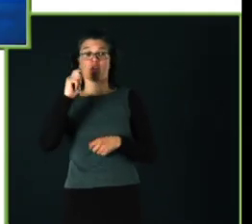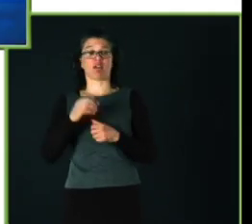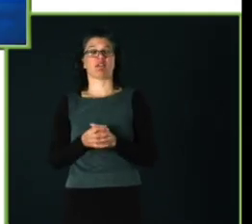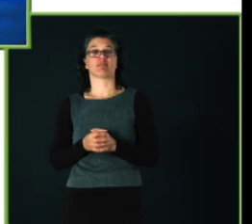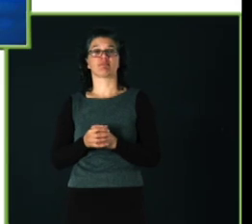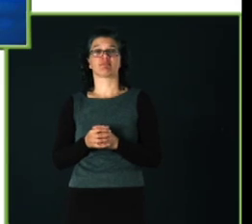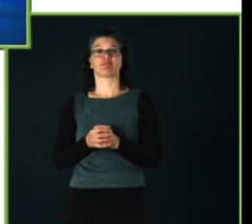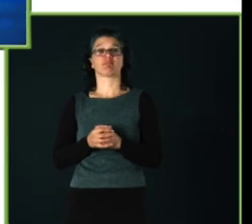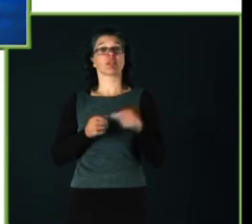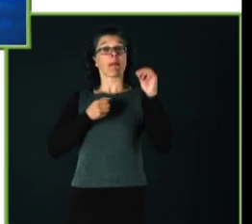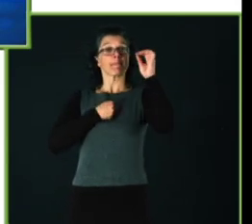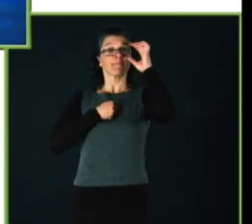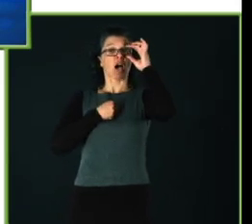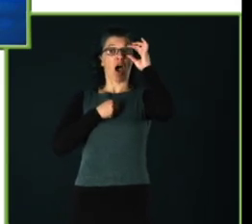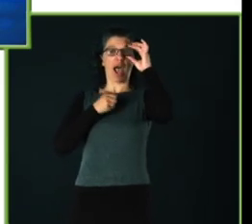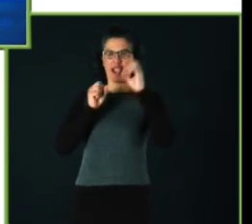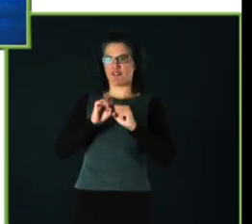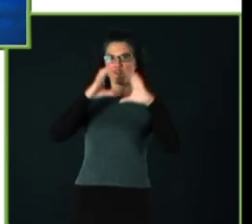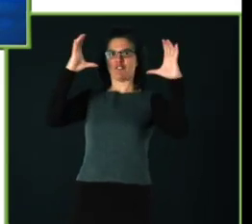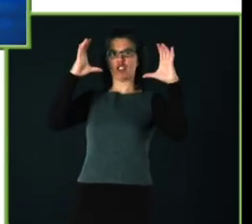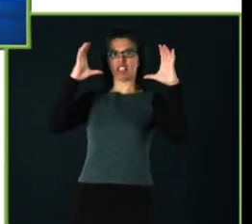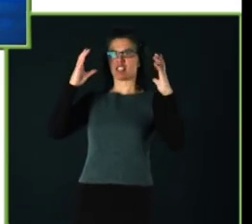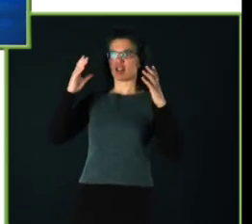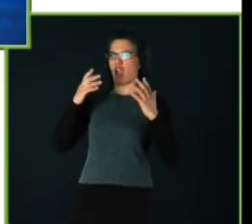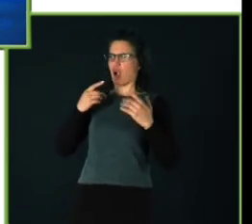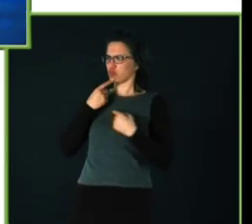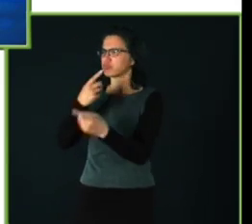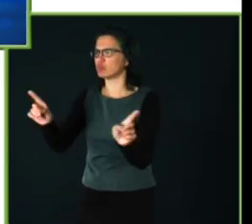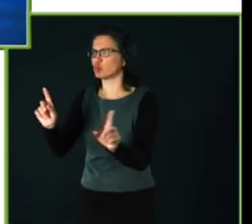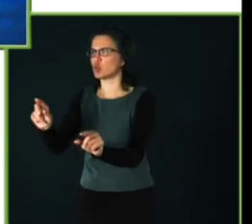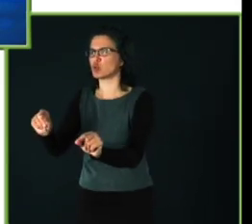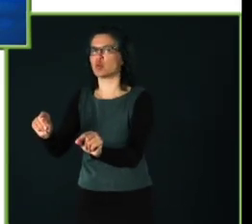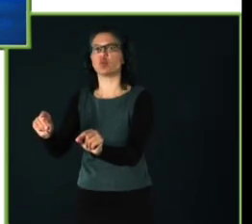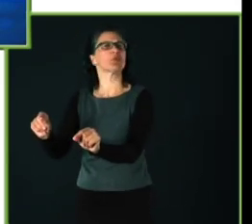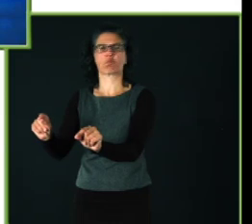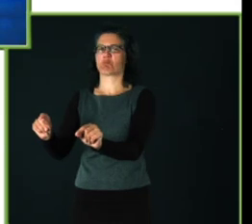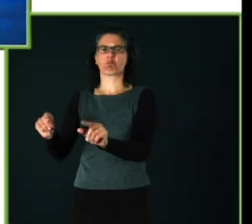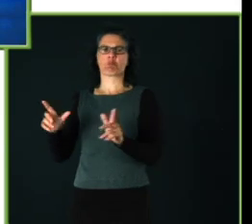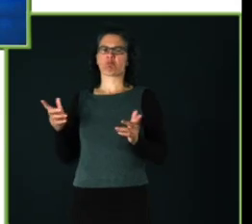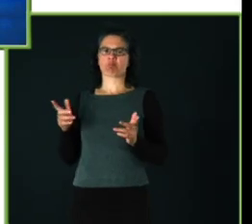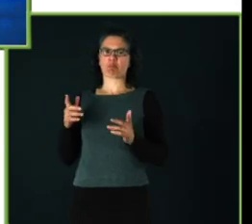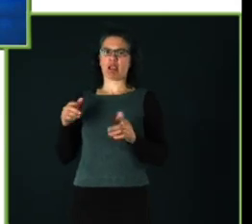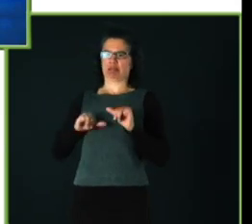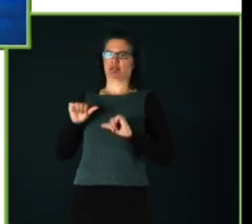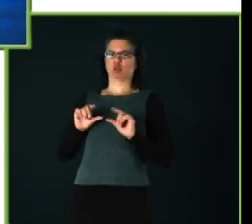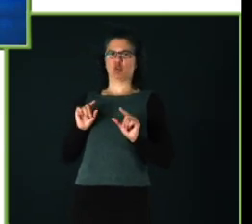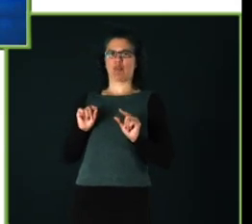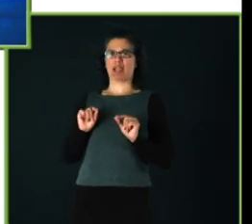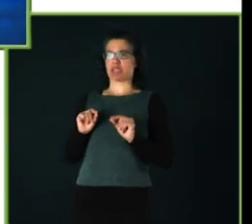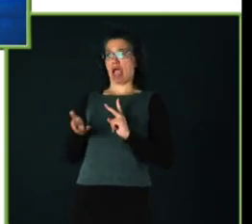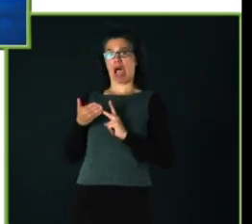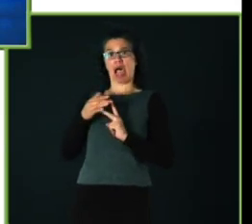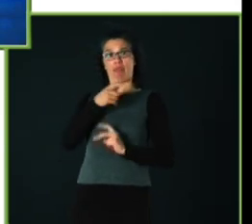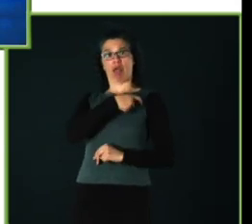actually impose my vision upon you. Speakers before me have said their visions. That scares